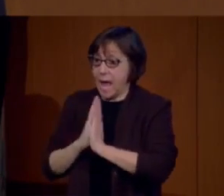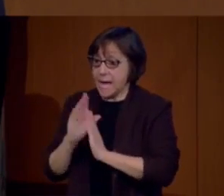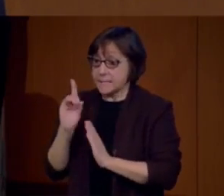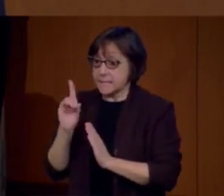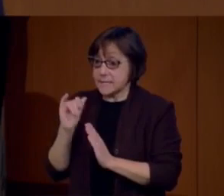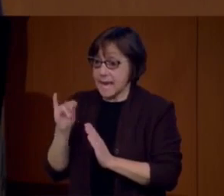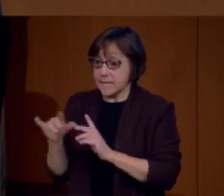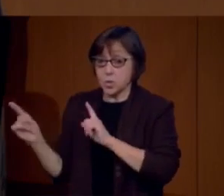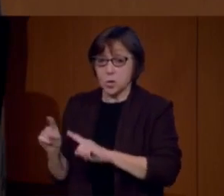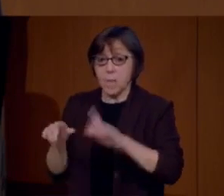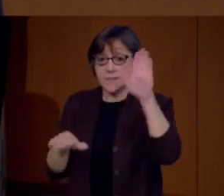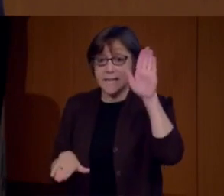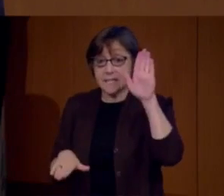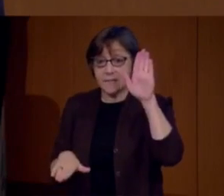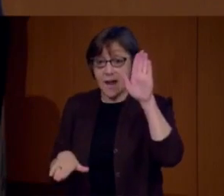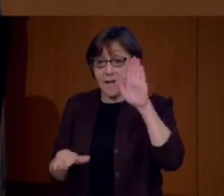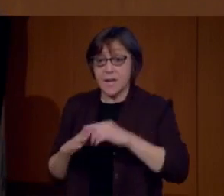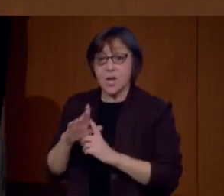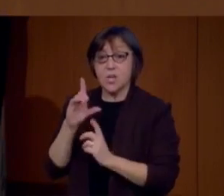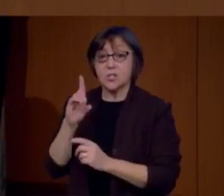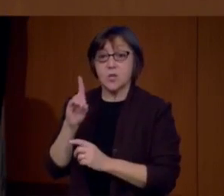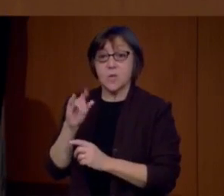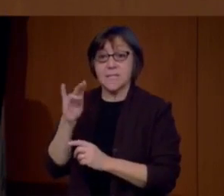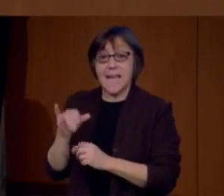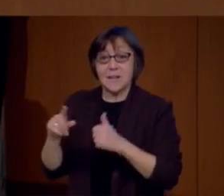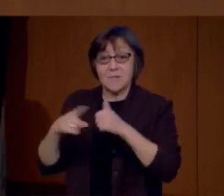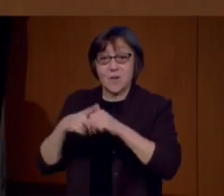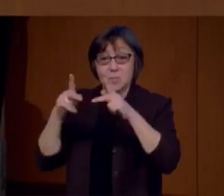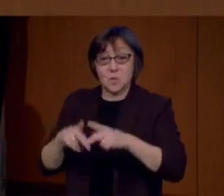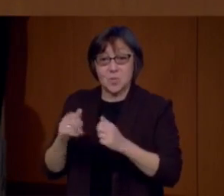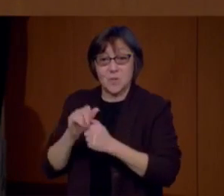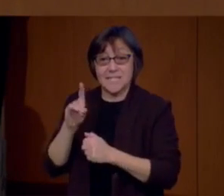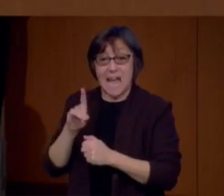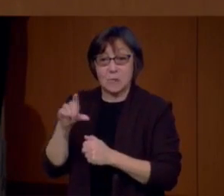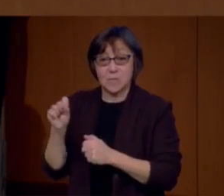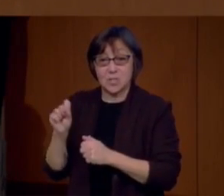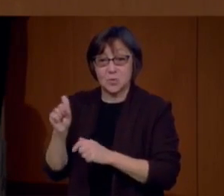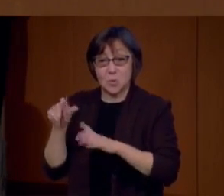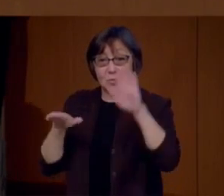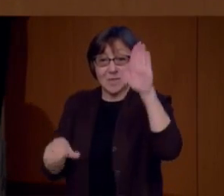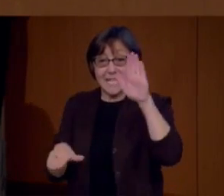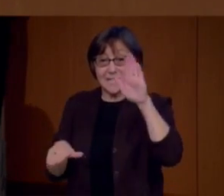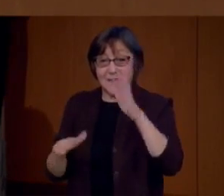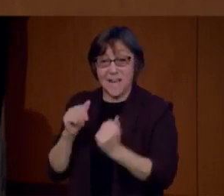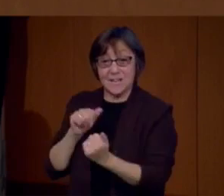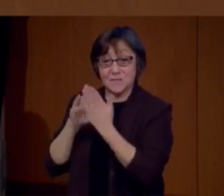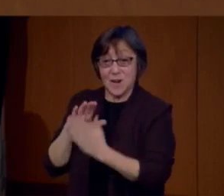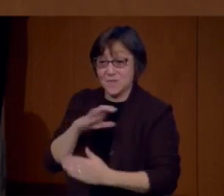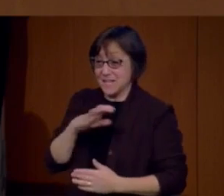and testify. So Danny became the first person ever with Down syndrome to testify before a congressional committee.